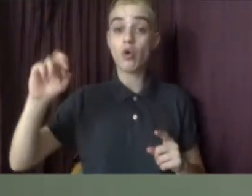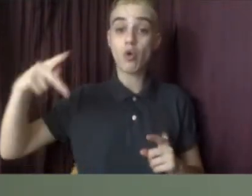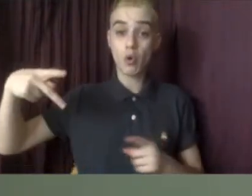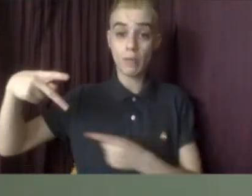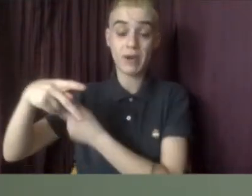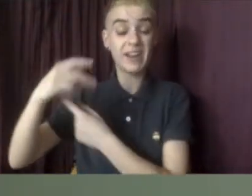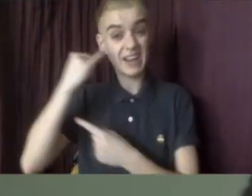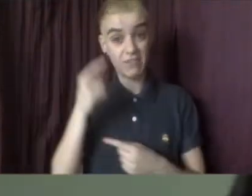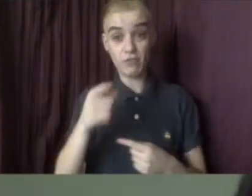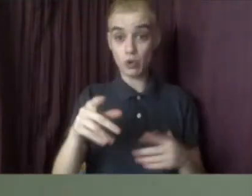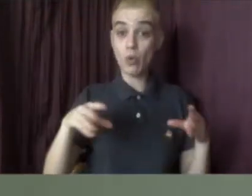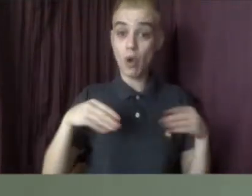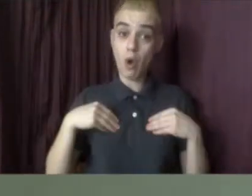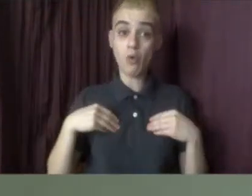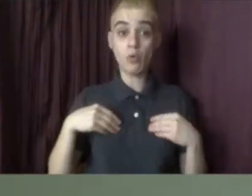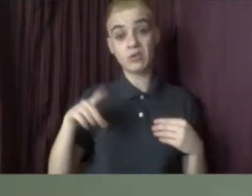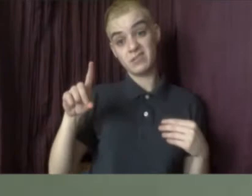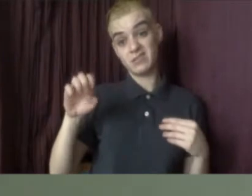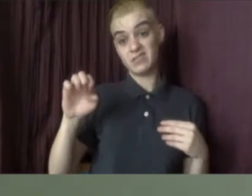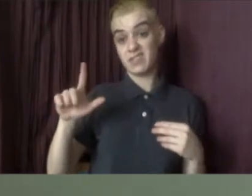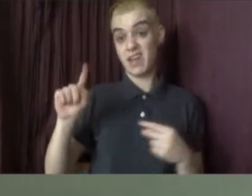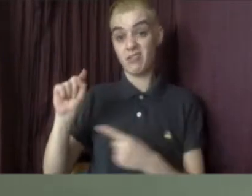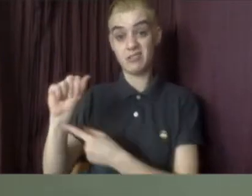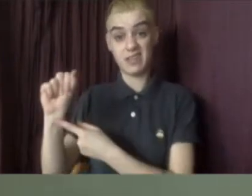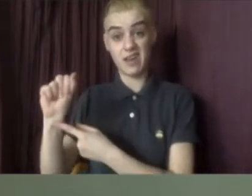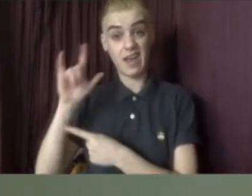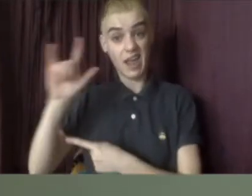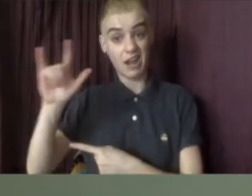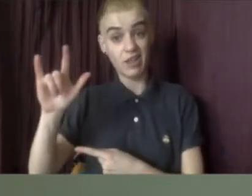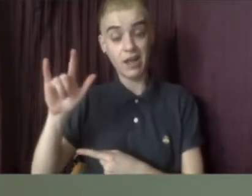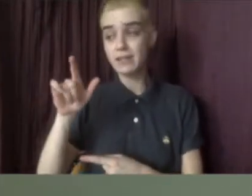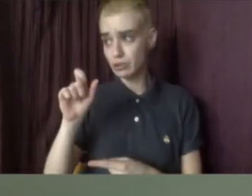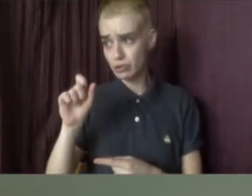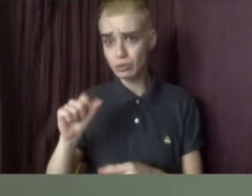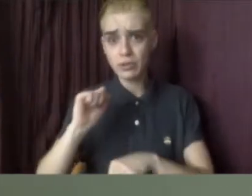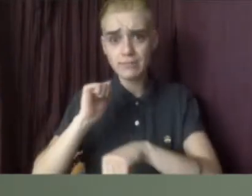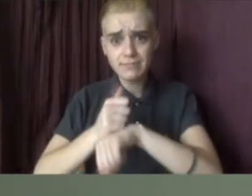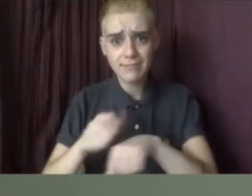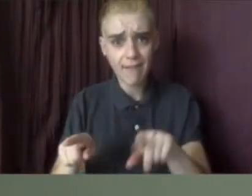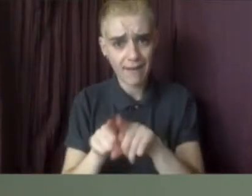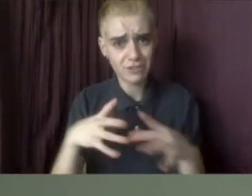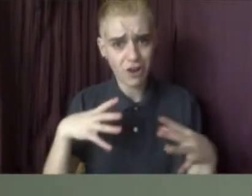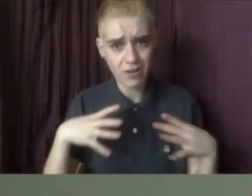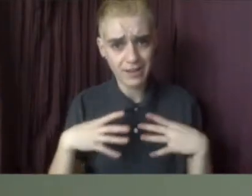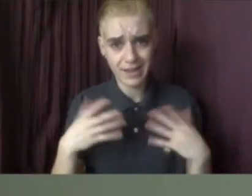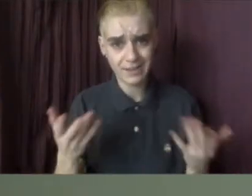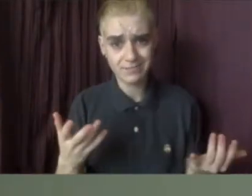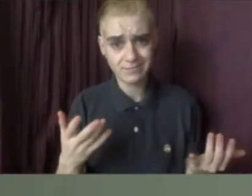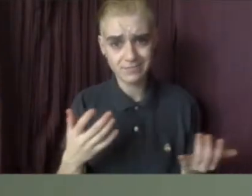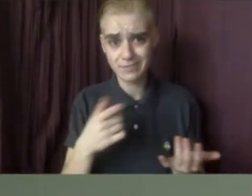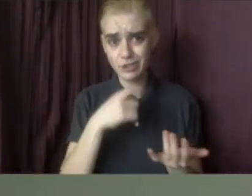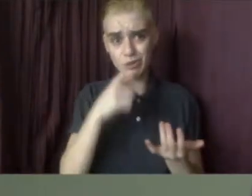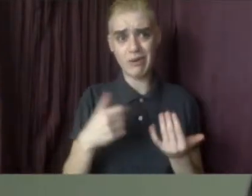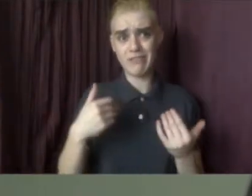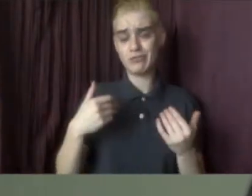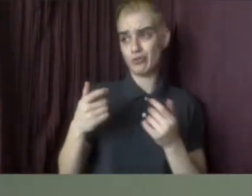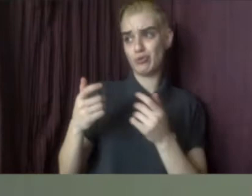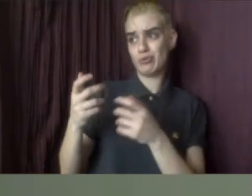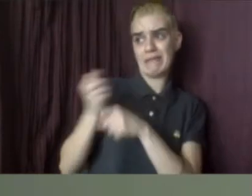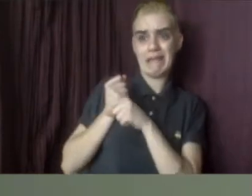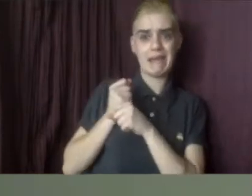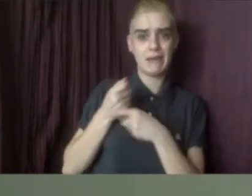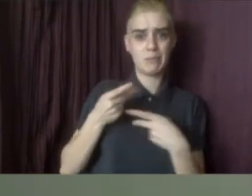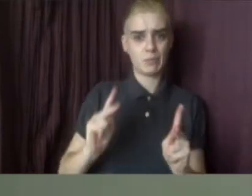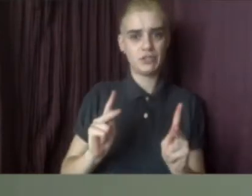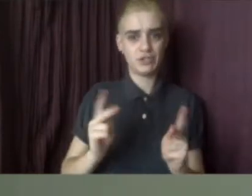even on our county level, the city next to me has made Election Day a holiday for their city employees, and it helps. It's a